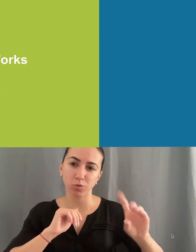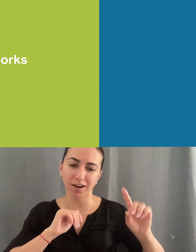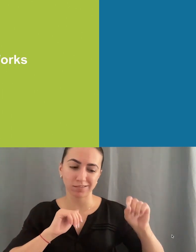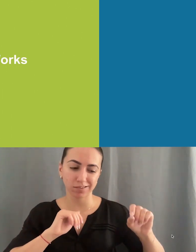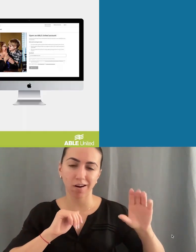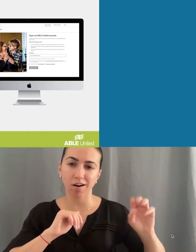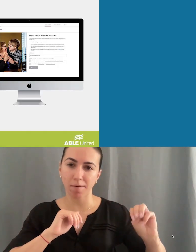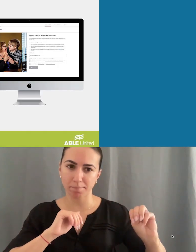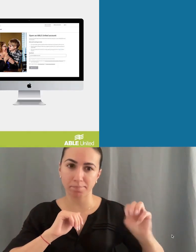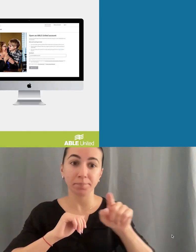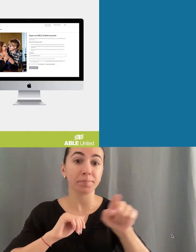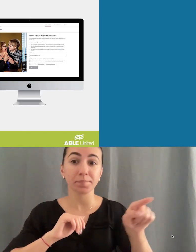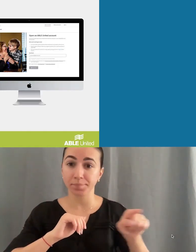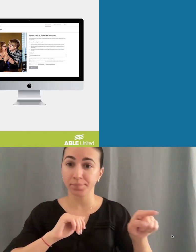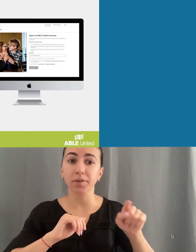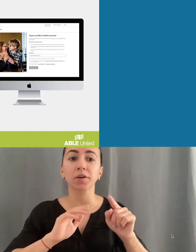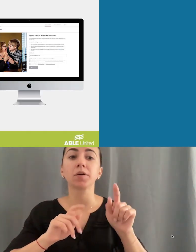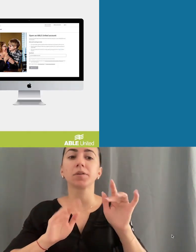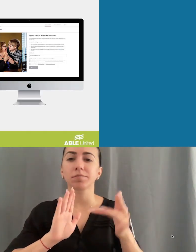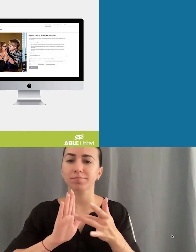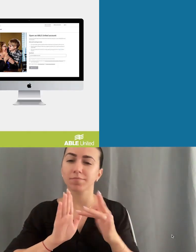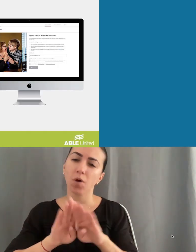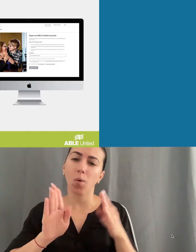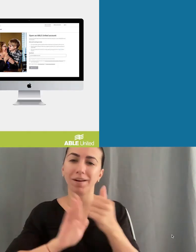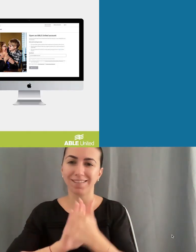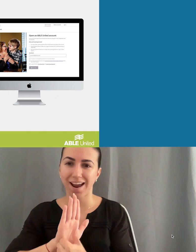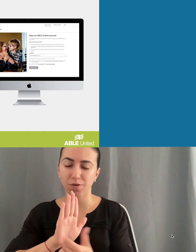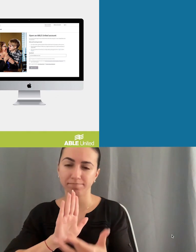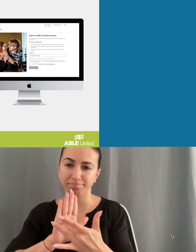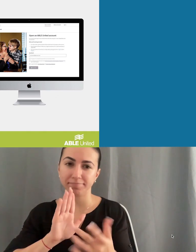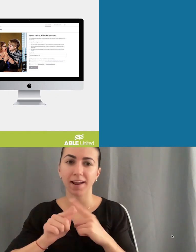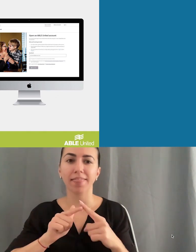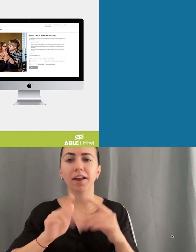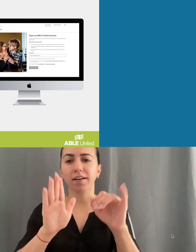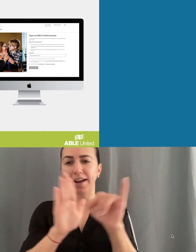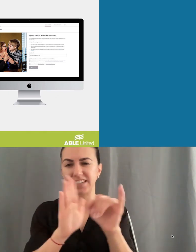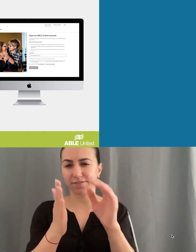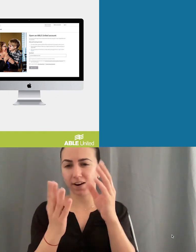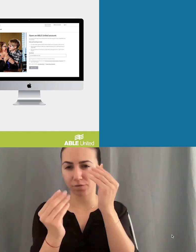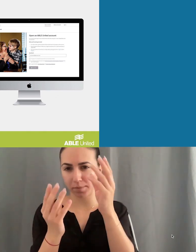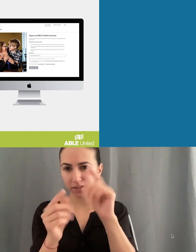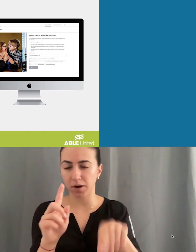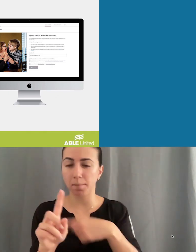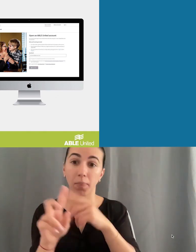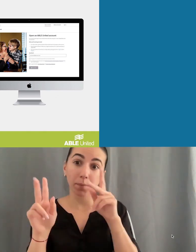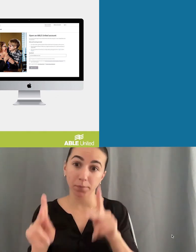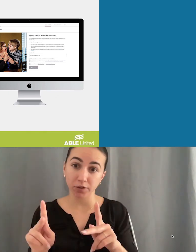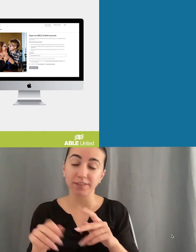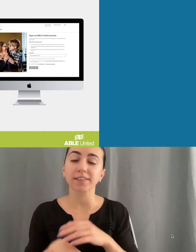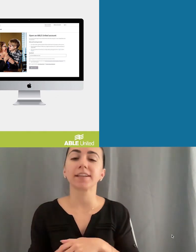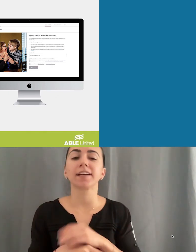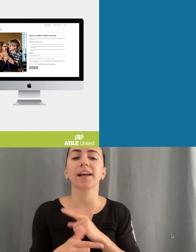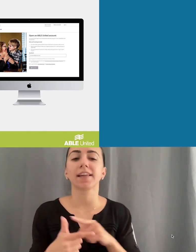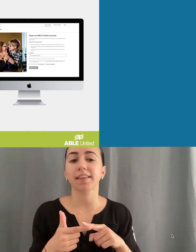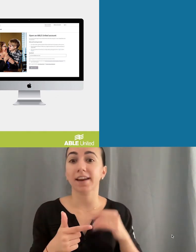ableunited.com. There you'll go, hit the open account button, and we're going to ask some identifying information about the beneficiary, as well as